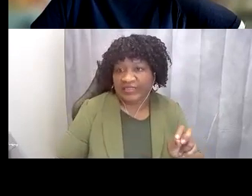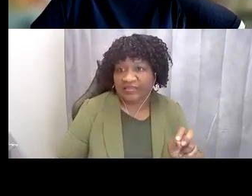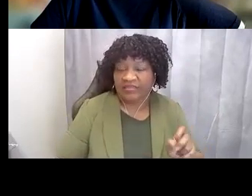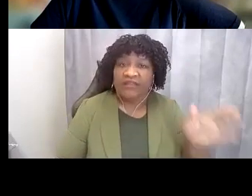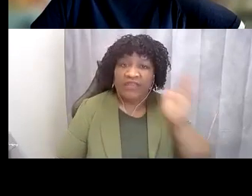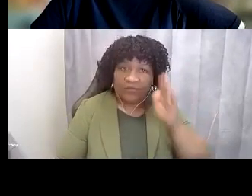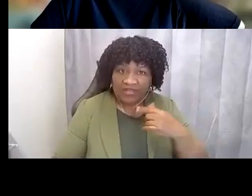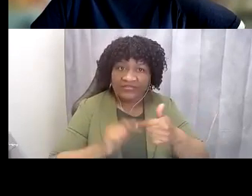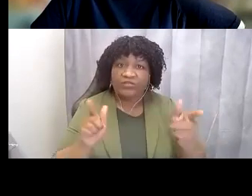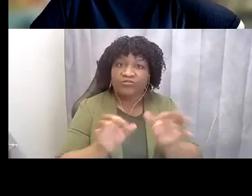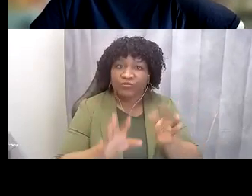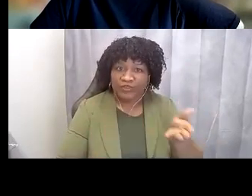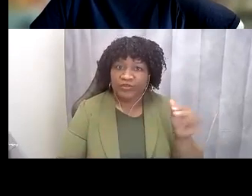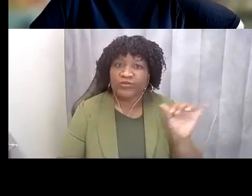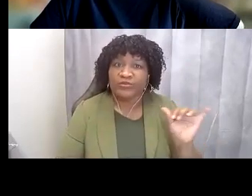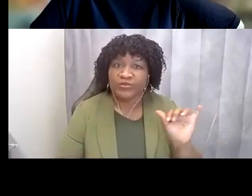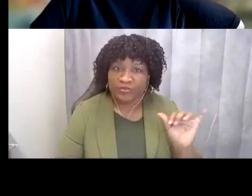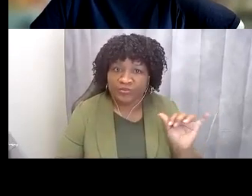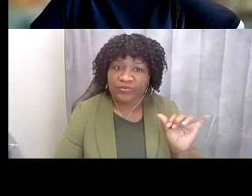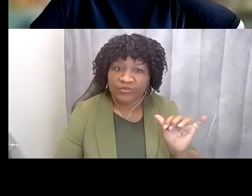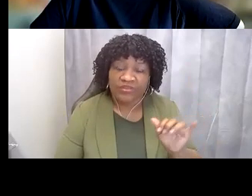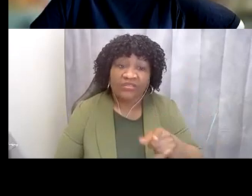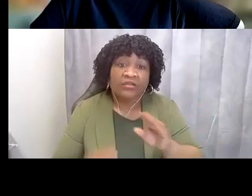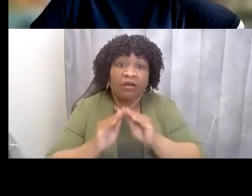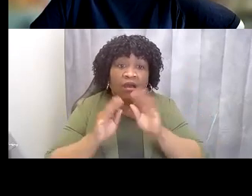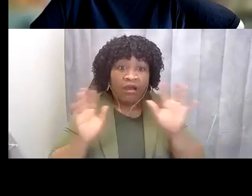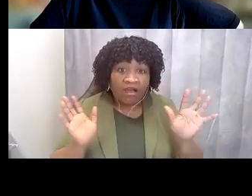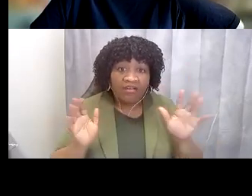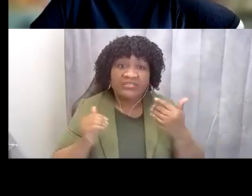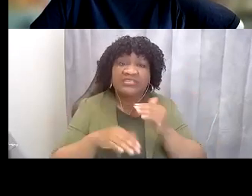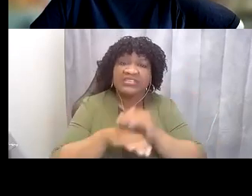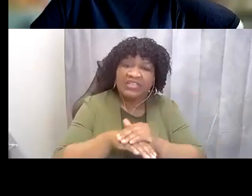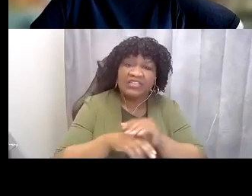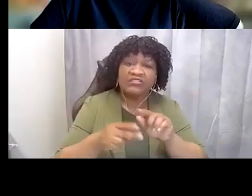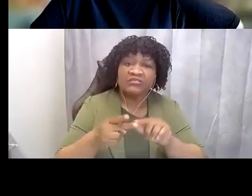have interpreters. So this obviously has in English and Spanish.